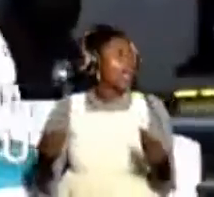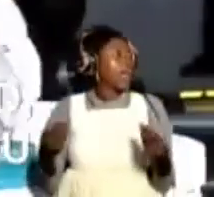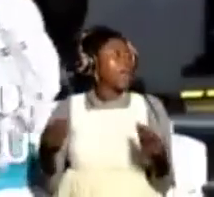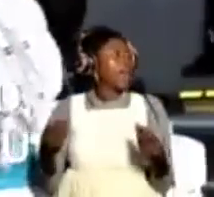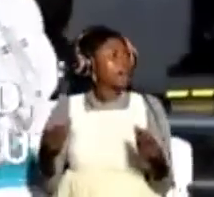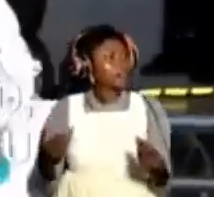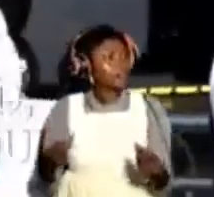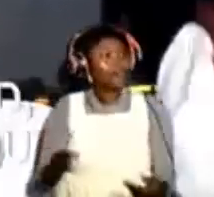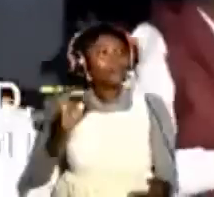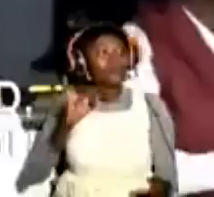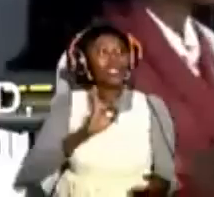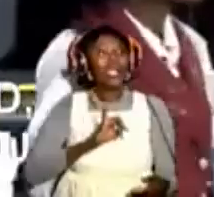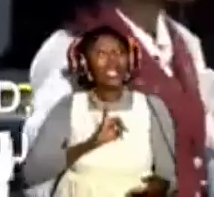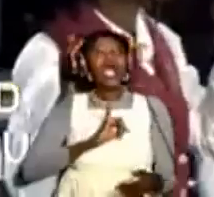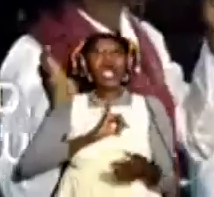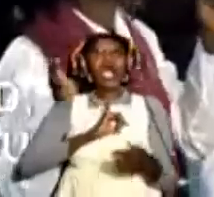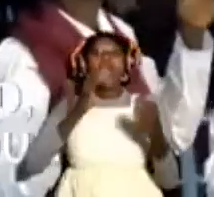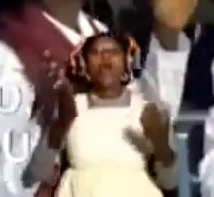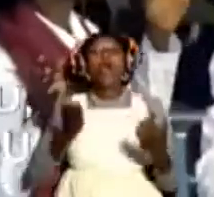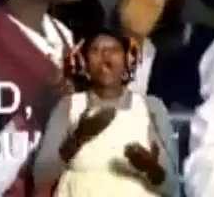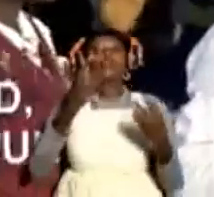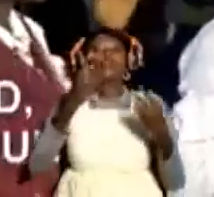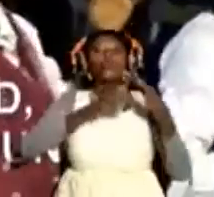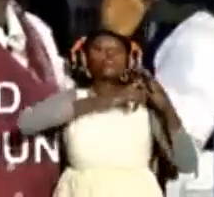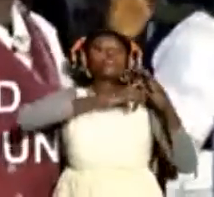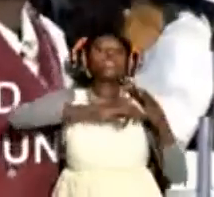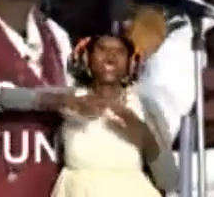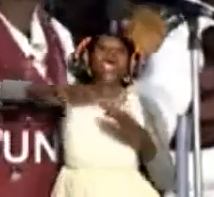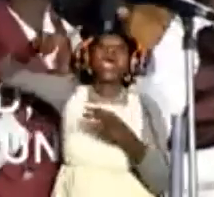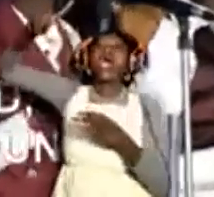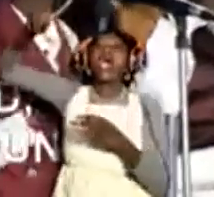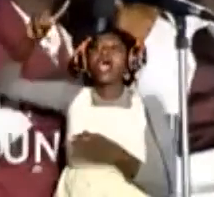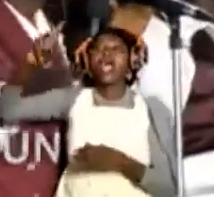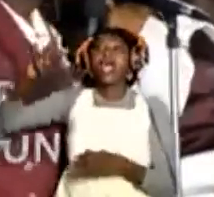I want to scale. I want to